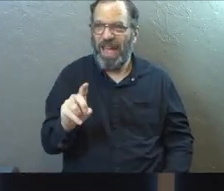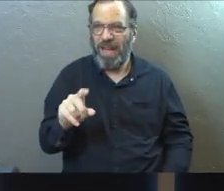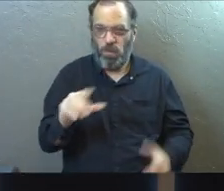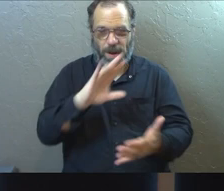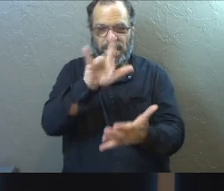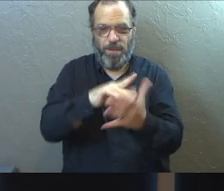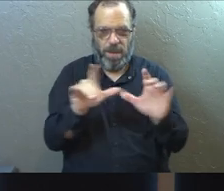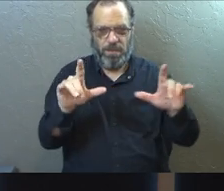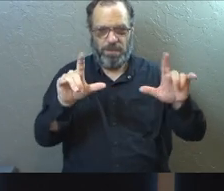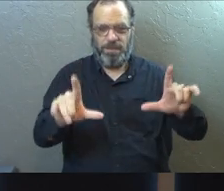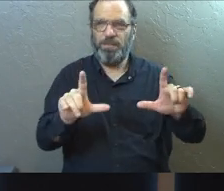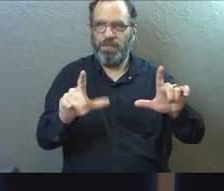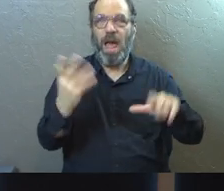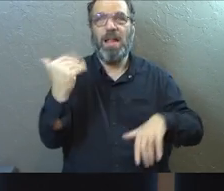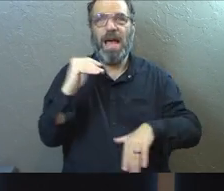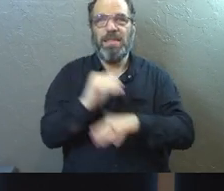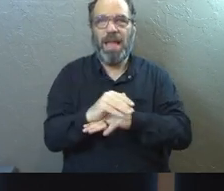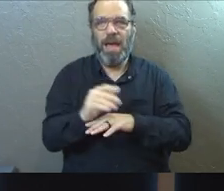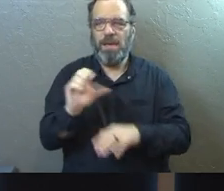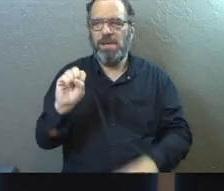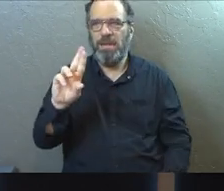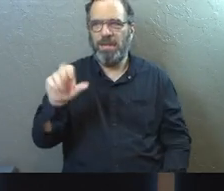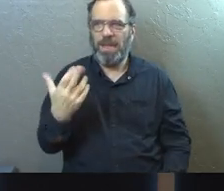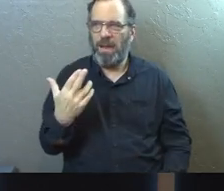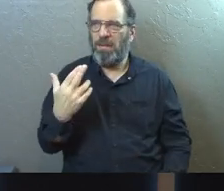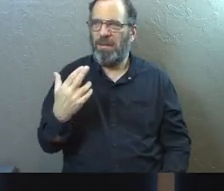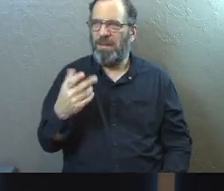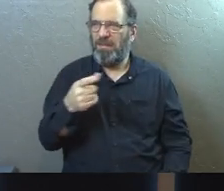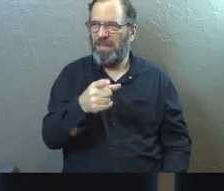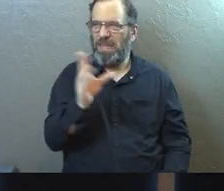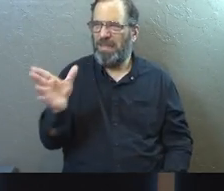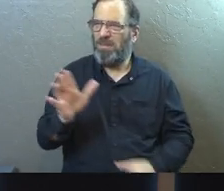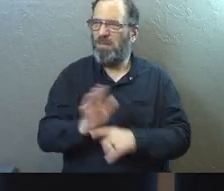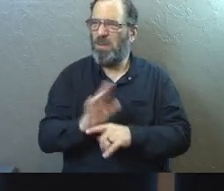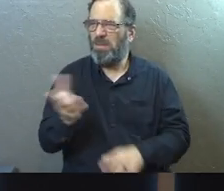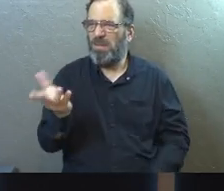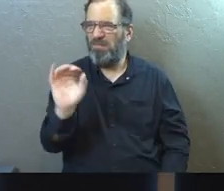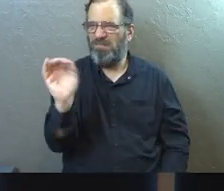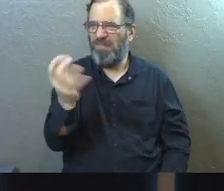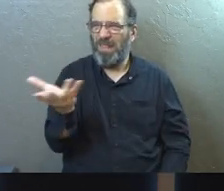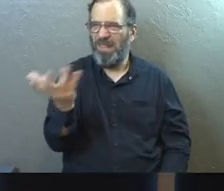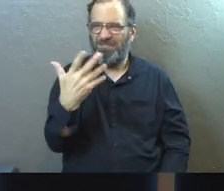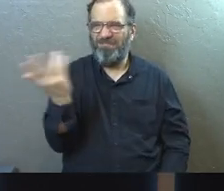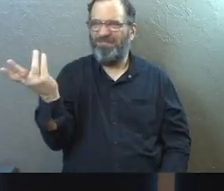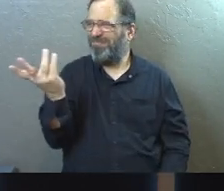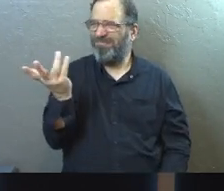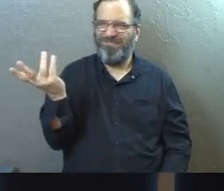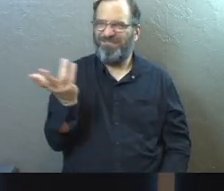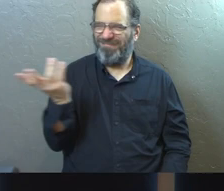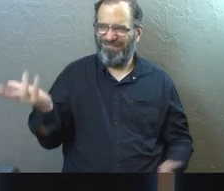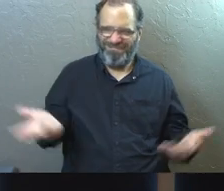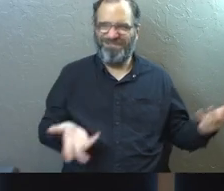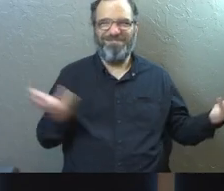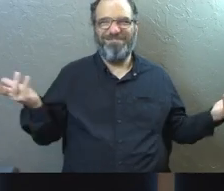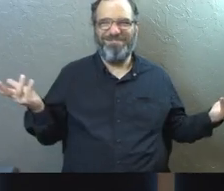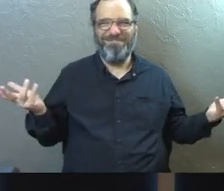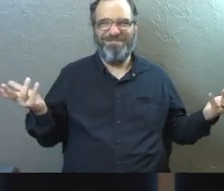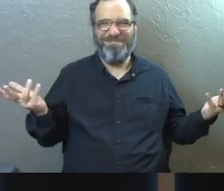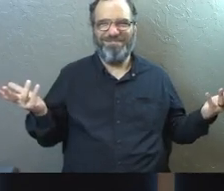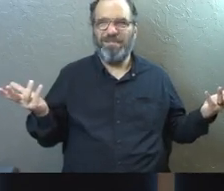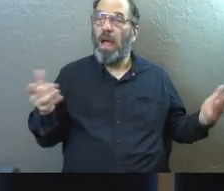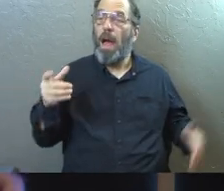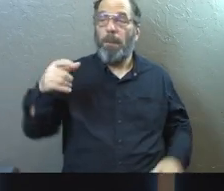because that's the one everybody's seen. Last night, Sarah was helping me. She was like, nobody knows any of these obscure movies or shows that you have watched. And they're going to be like, what are these?